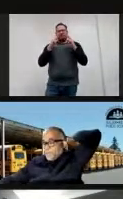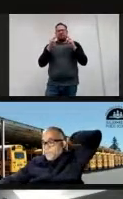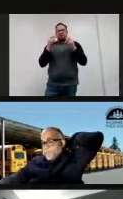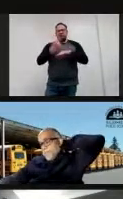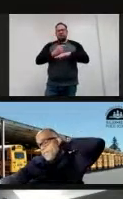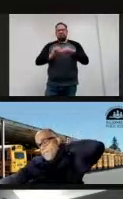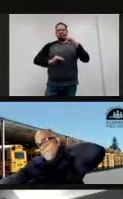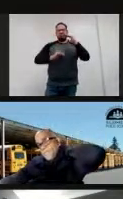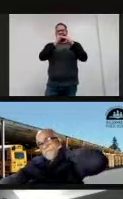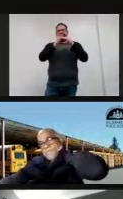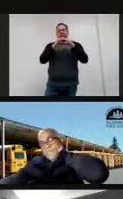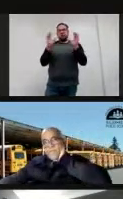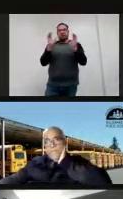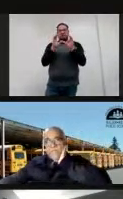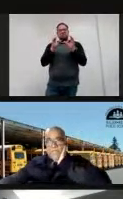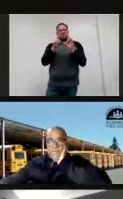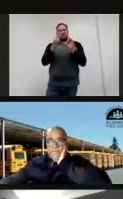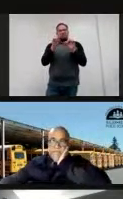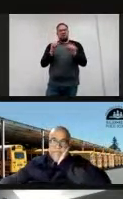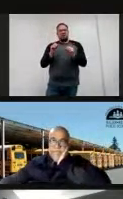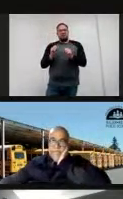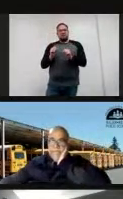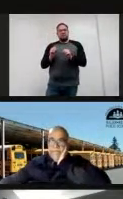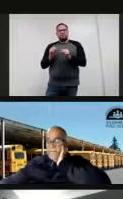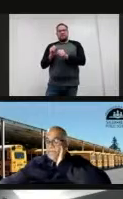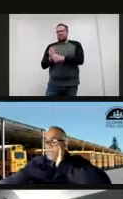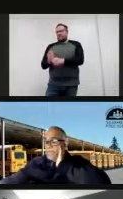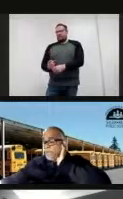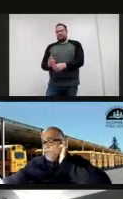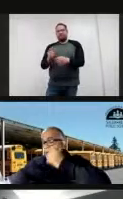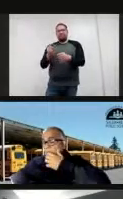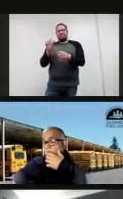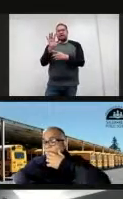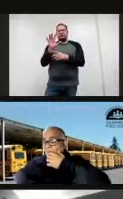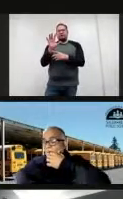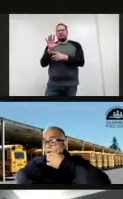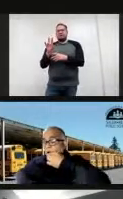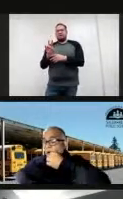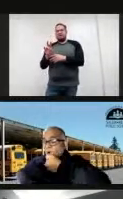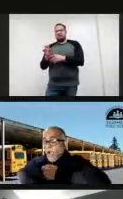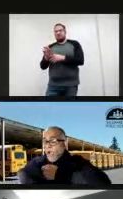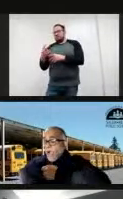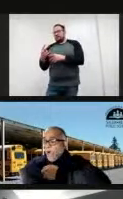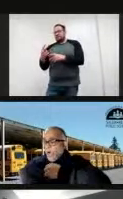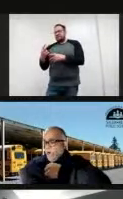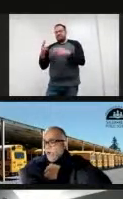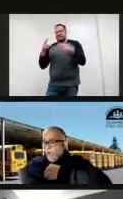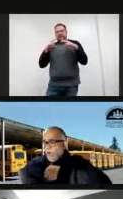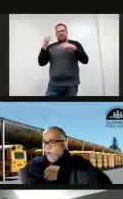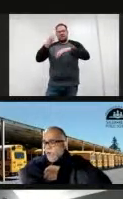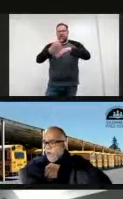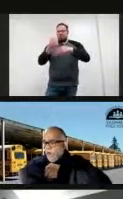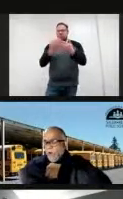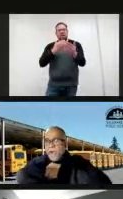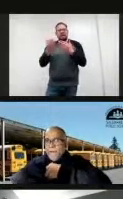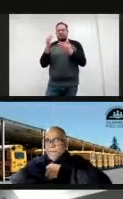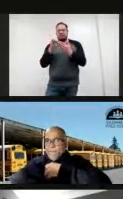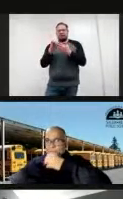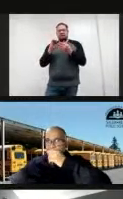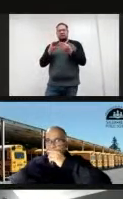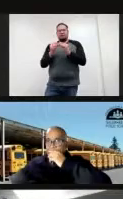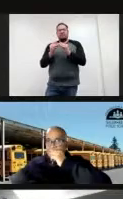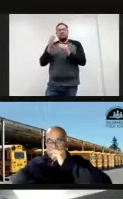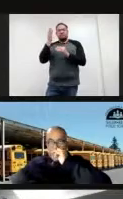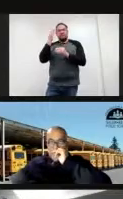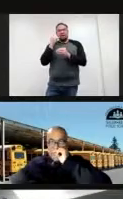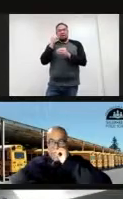as part of your contract each year, you can cash out whatever, 5, 7, 10, 12 vacation days, whatever are the specifics. And because